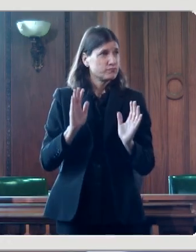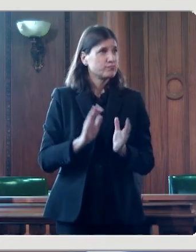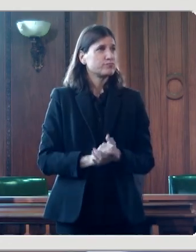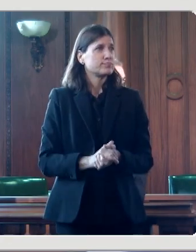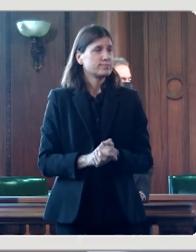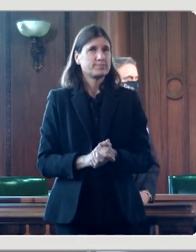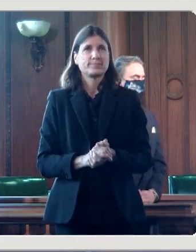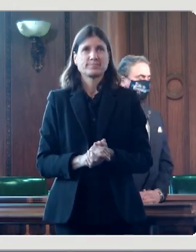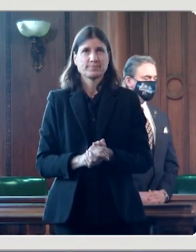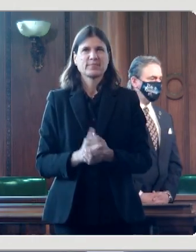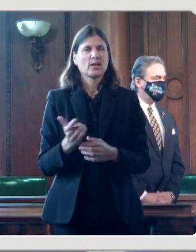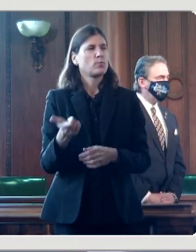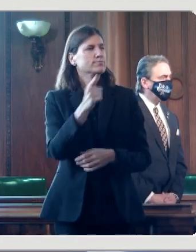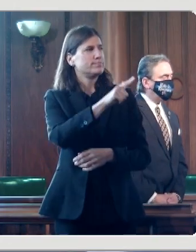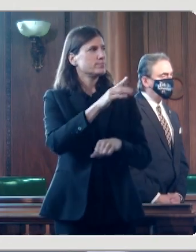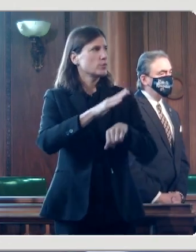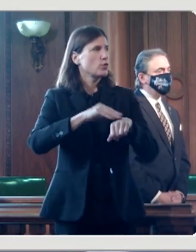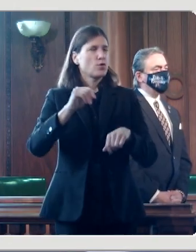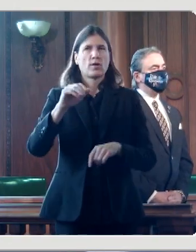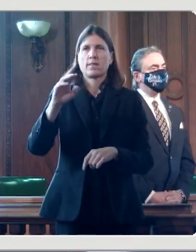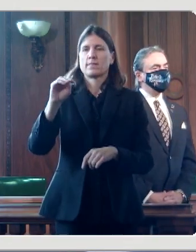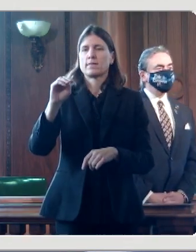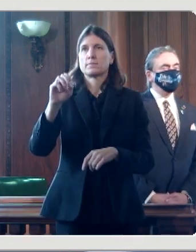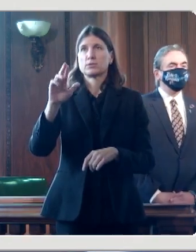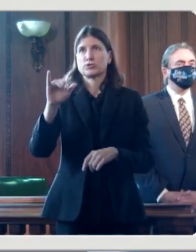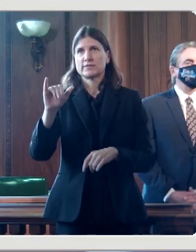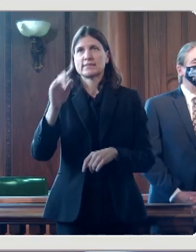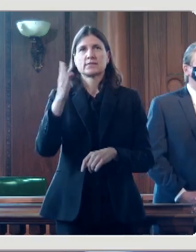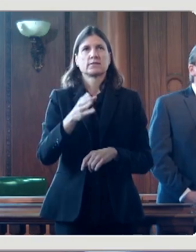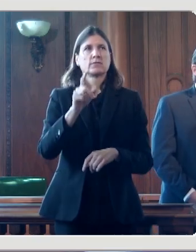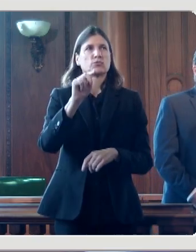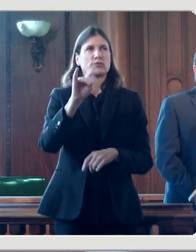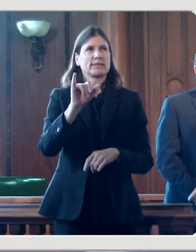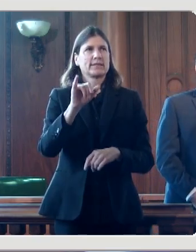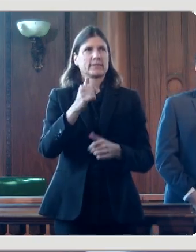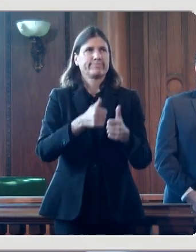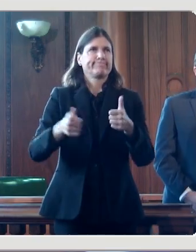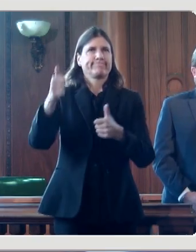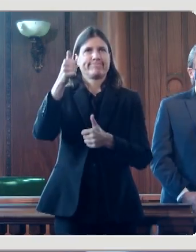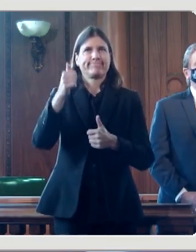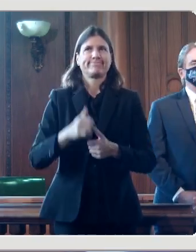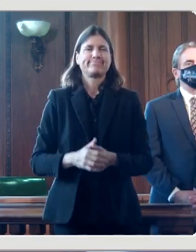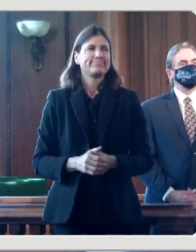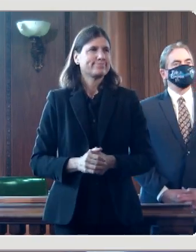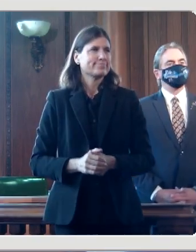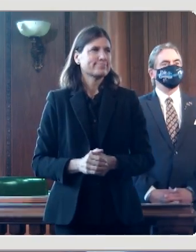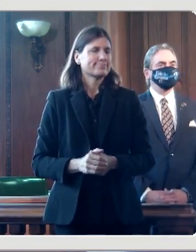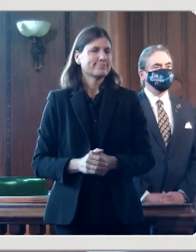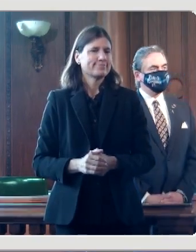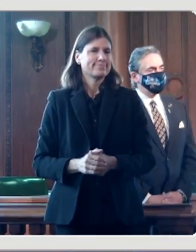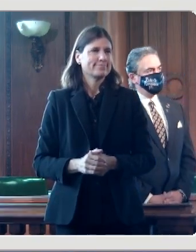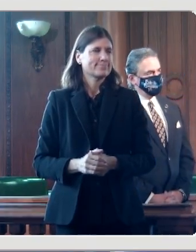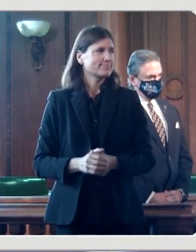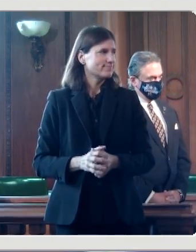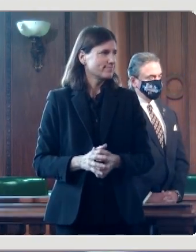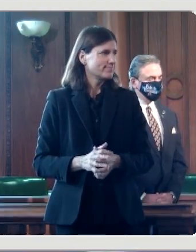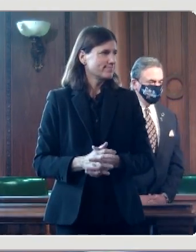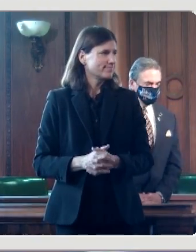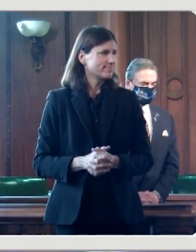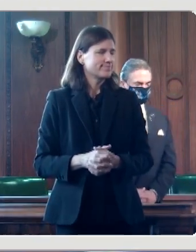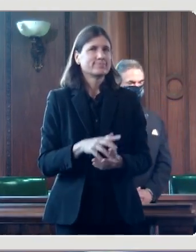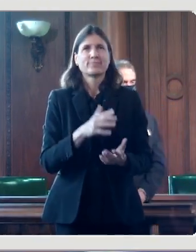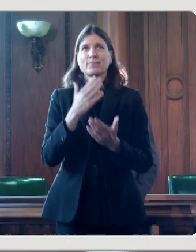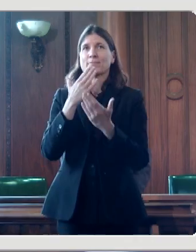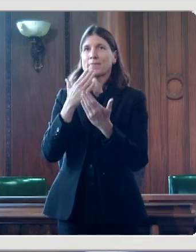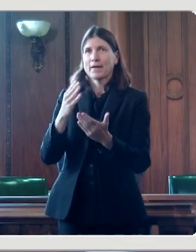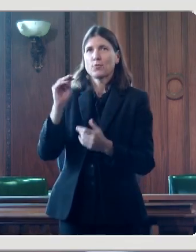Roos. Thank you, Dr. Allen. Dr. Robert Roos, the Chief Medical Officer of Mercy Hospital, Trinity Healthcare.